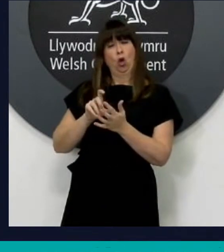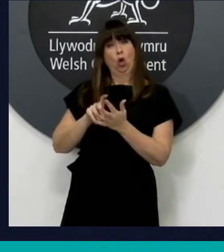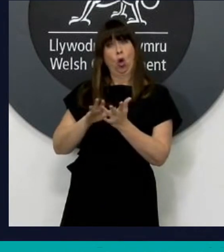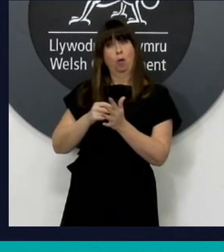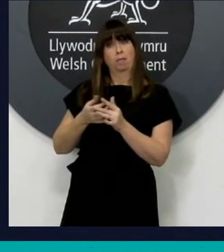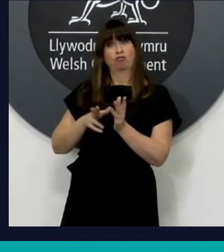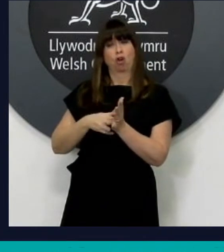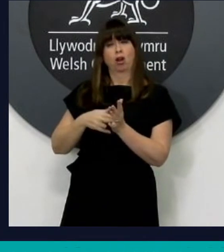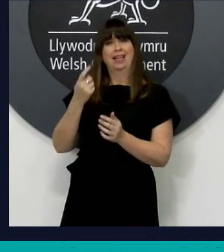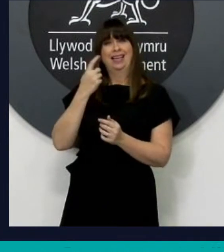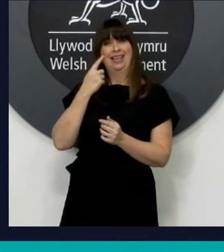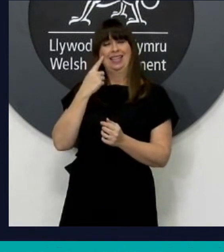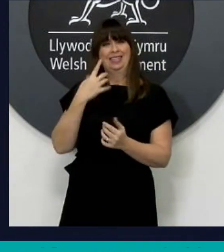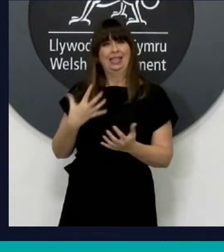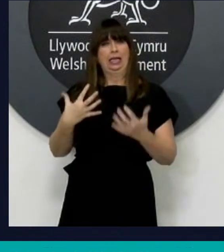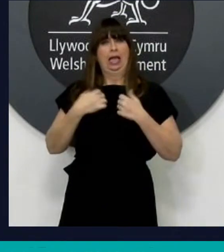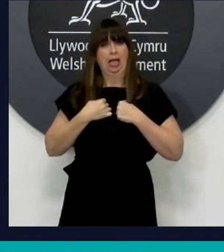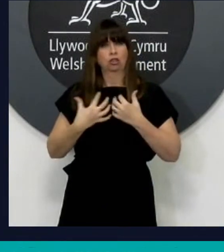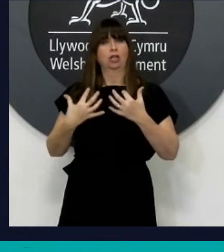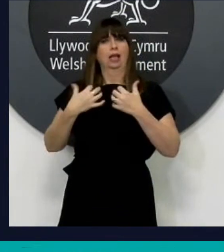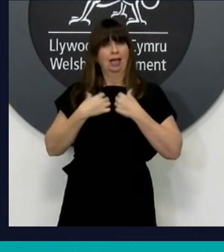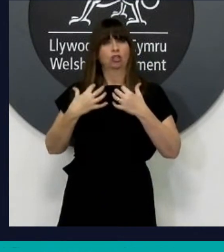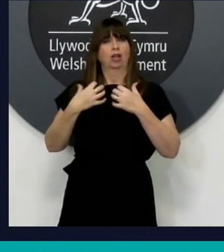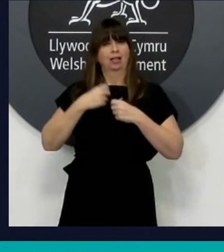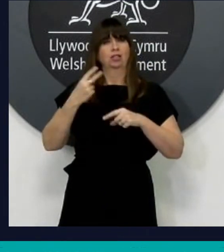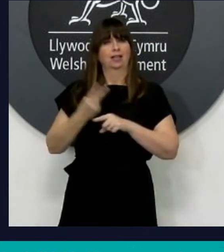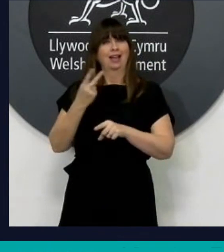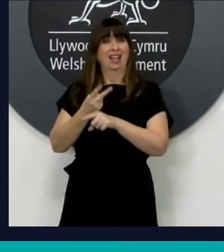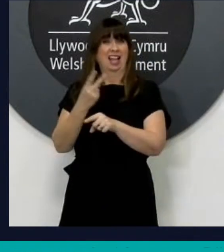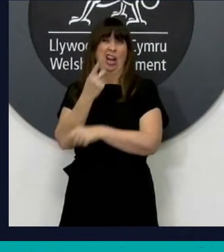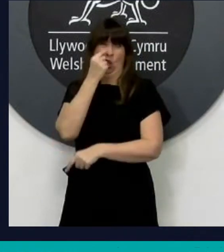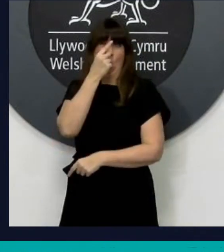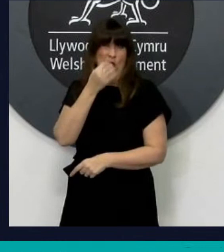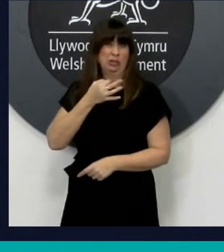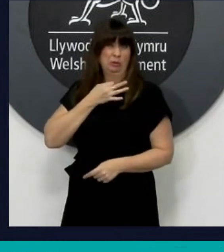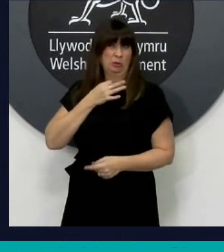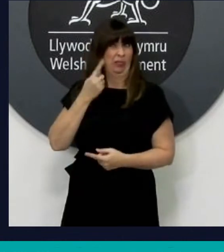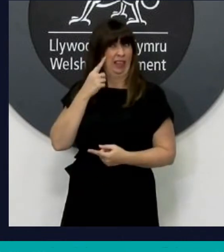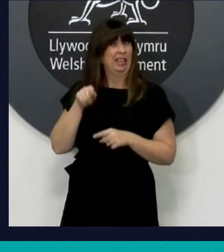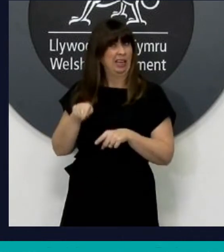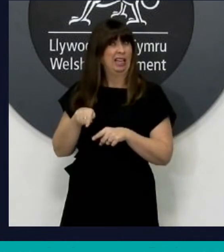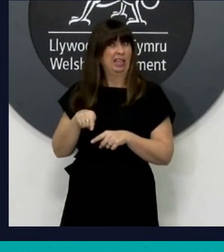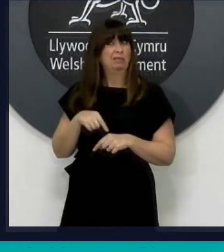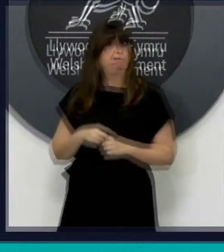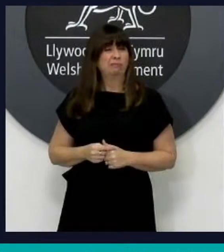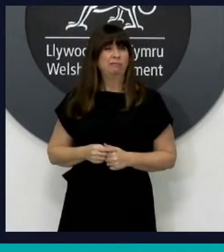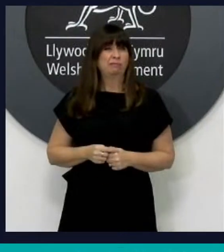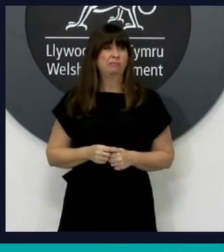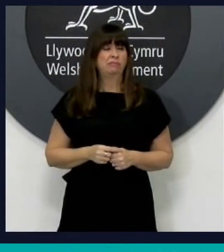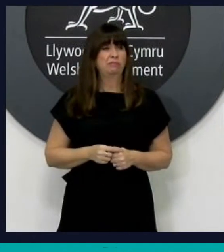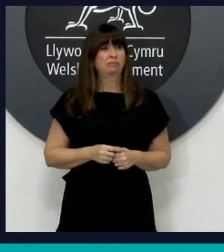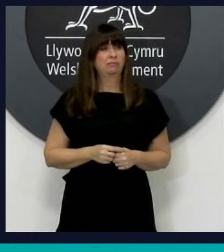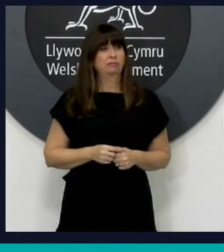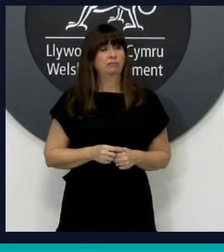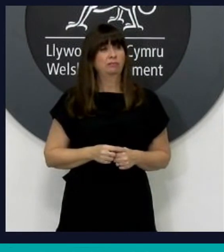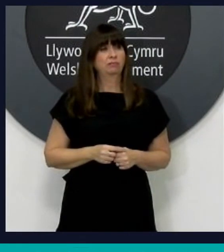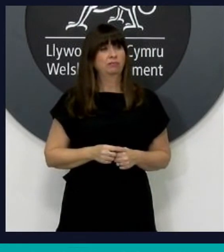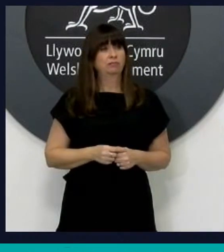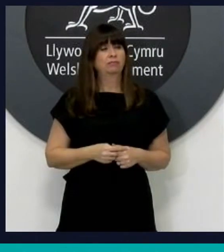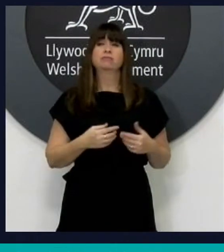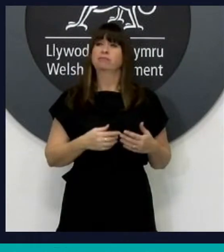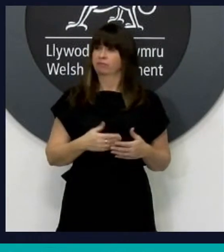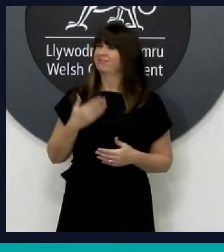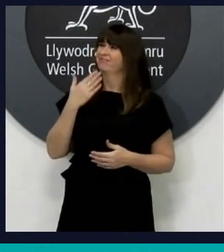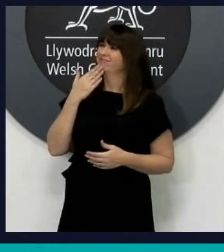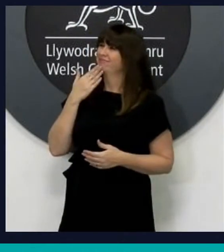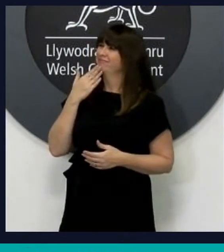reinfection with the new Omicron variant. Minister, I will now hand back to you. Diolch yn fawr, Jill. A diolch i'r tîm